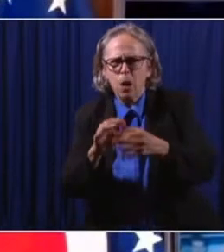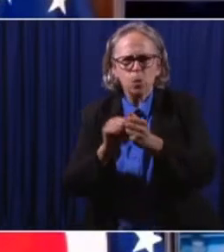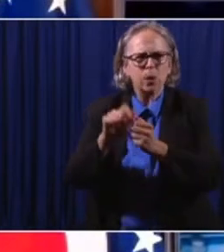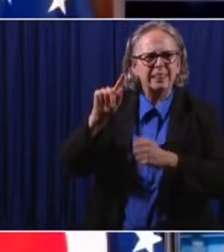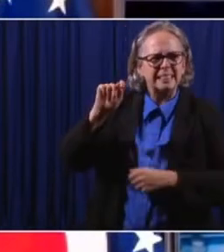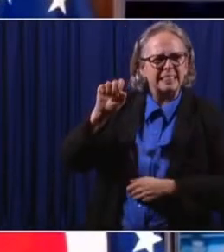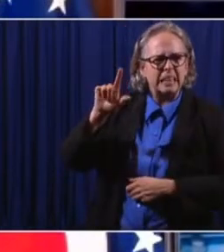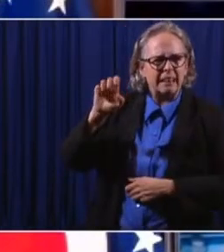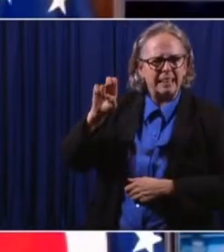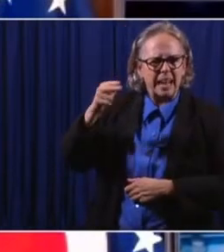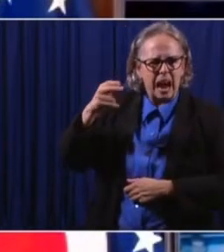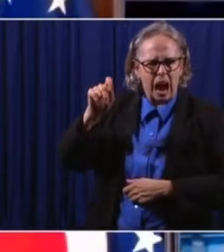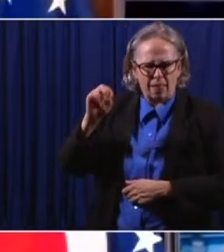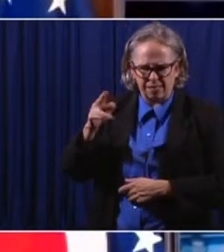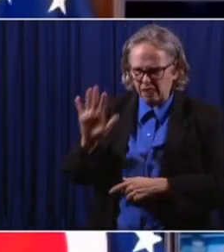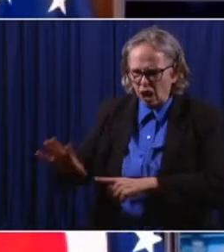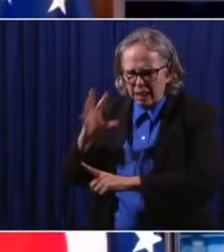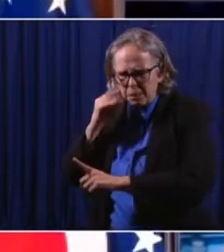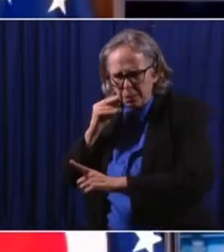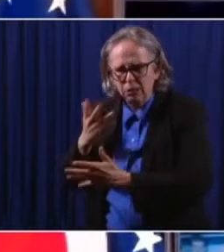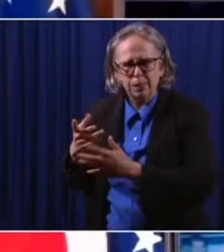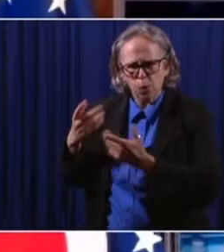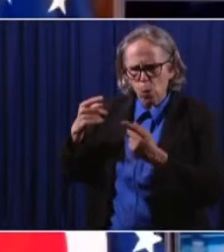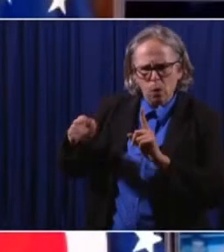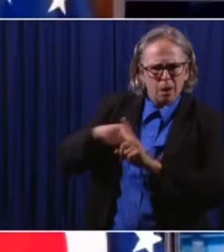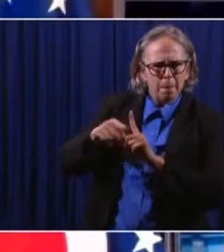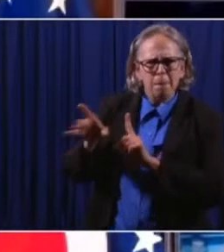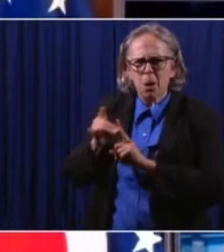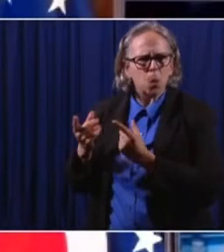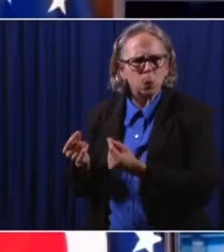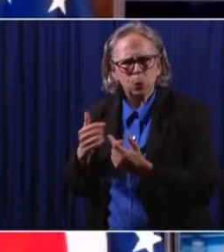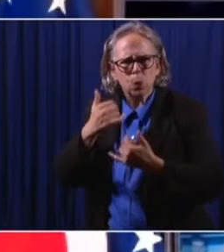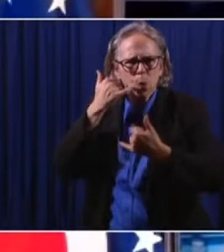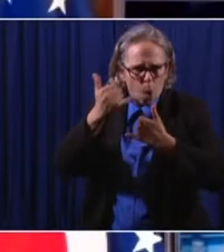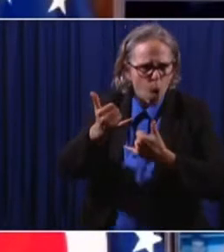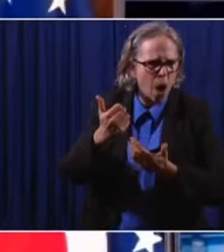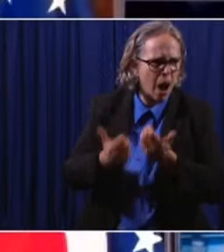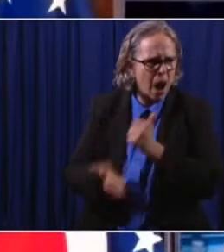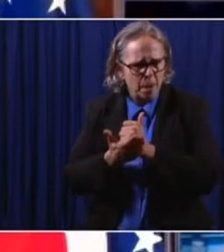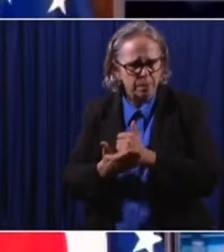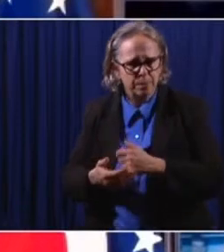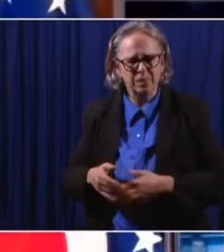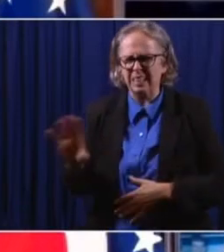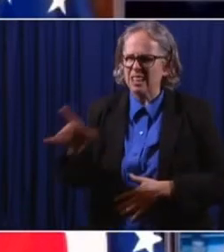situation. Just to review, Switzerland of Ohio is extremely rural.